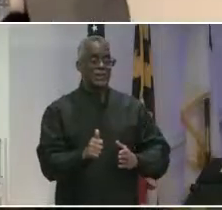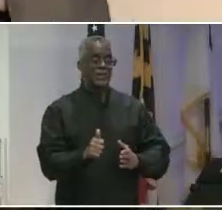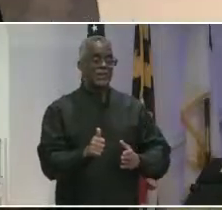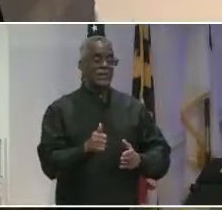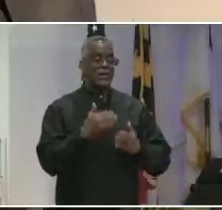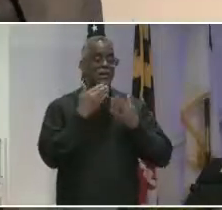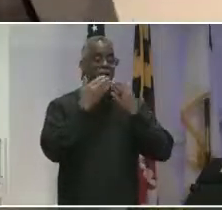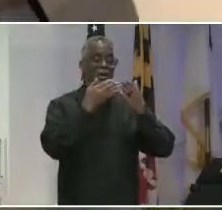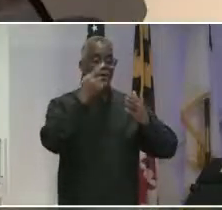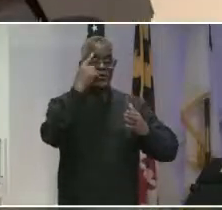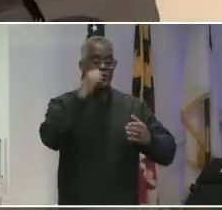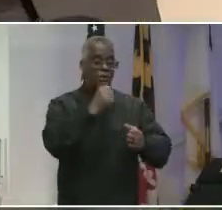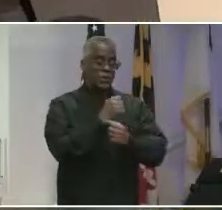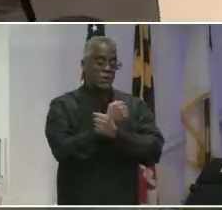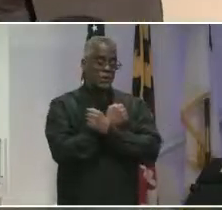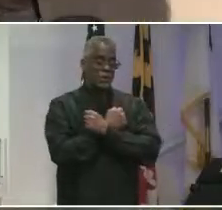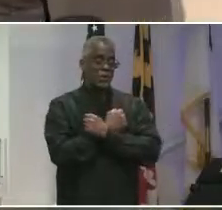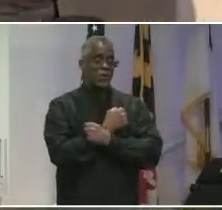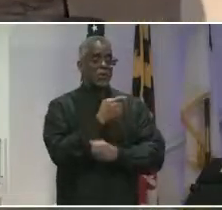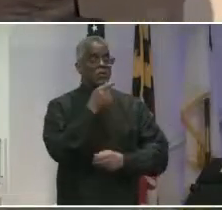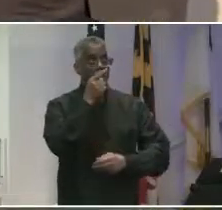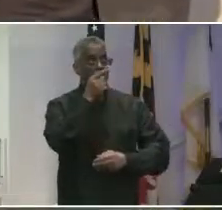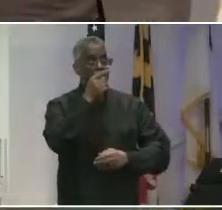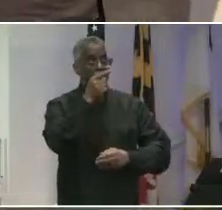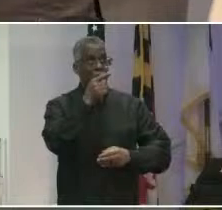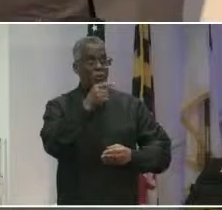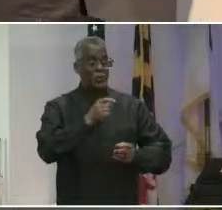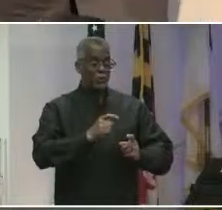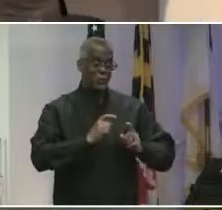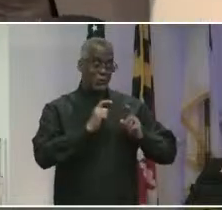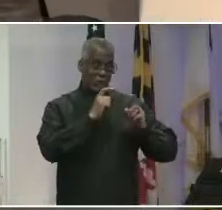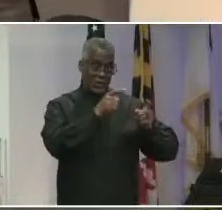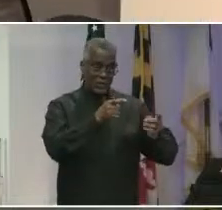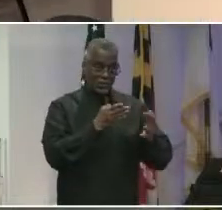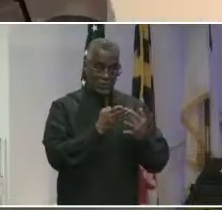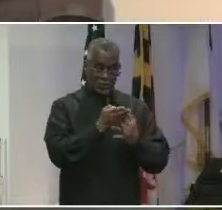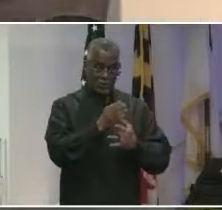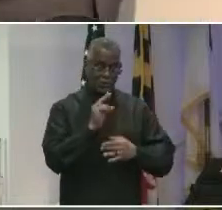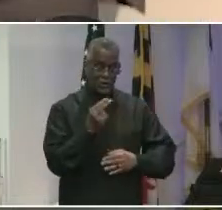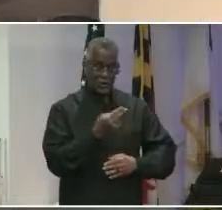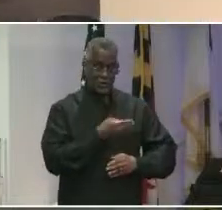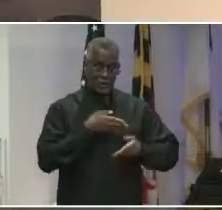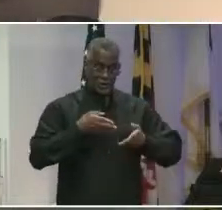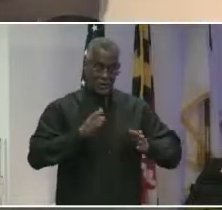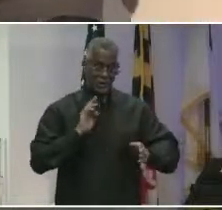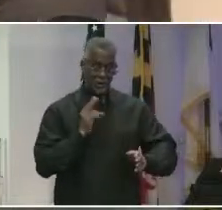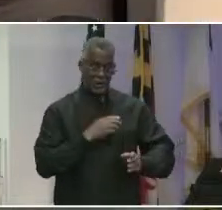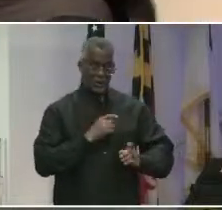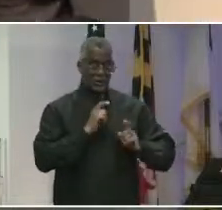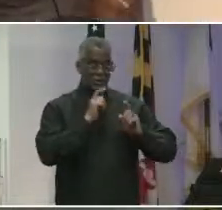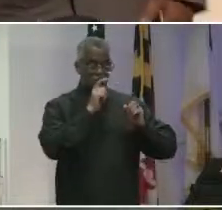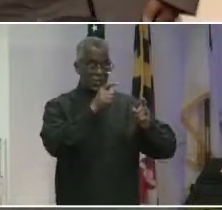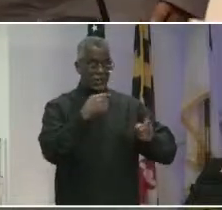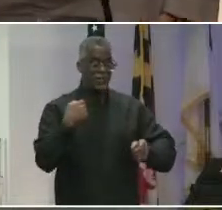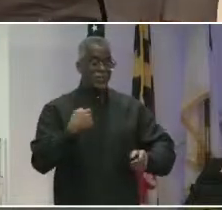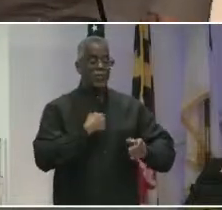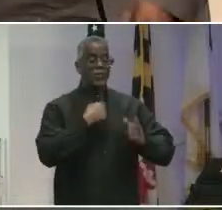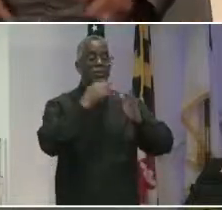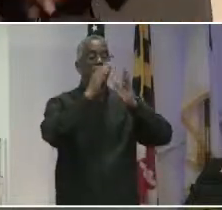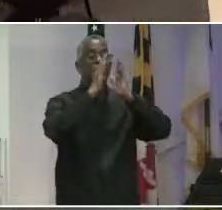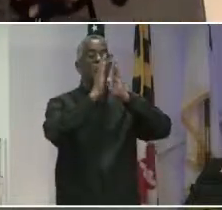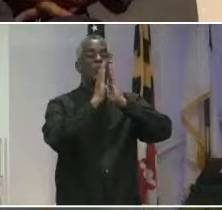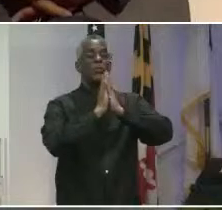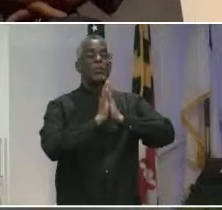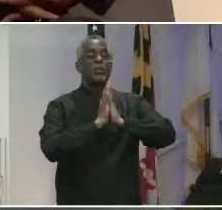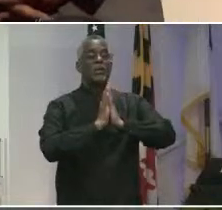for the love that you have given through these gifts, God, given us to give. God, we pray